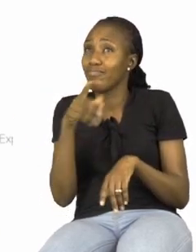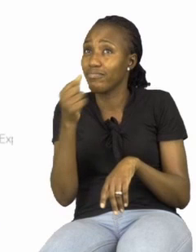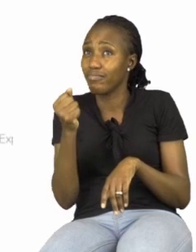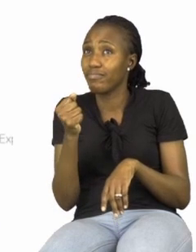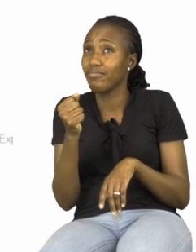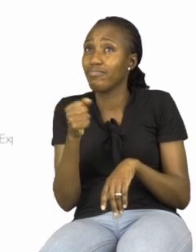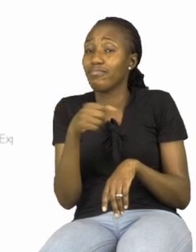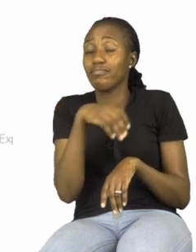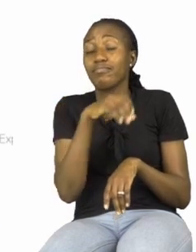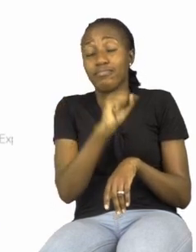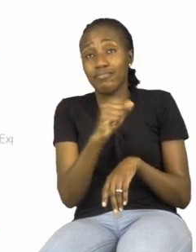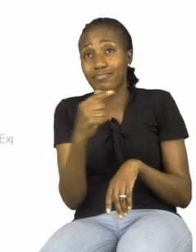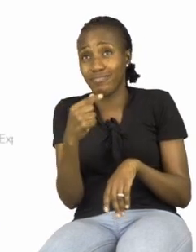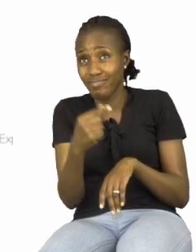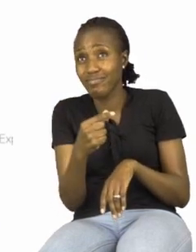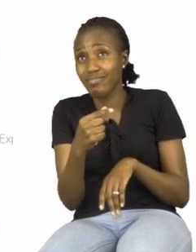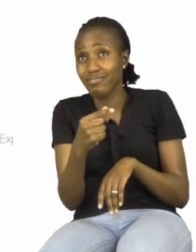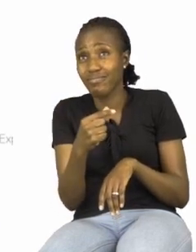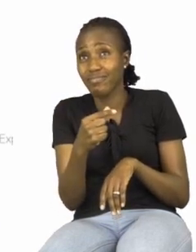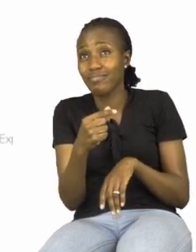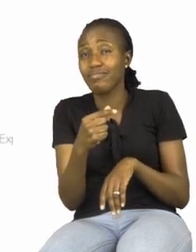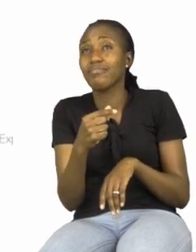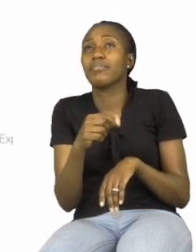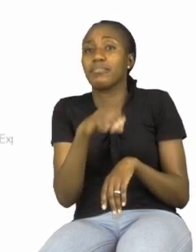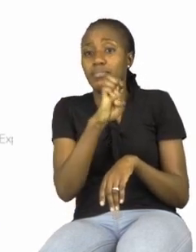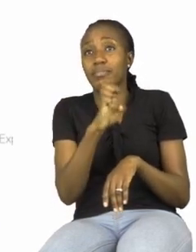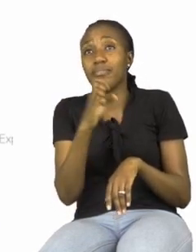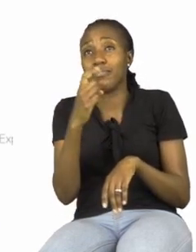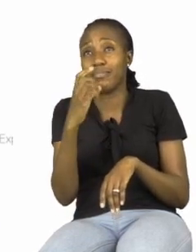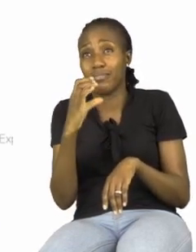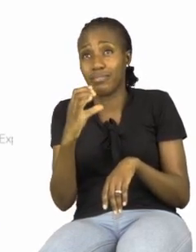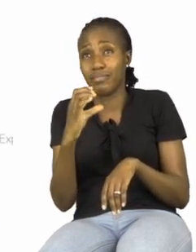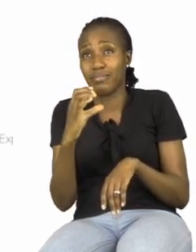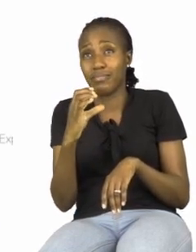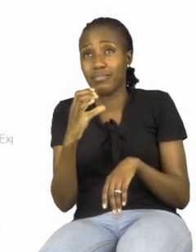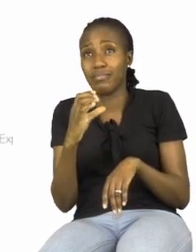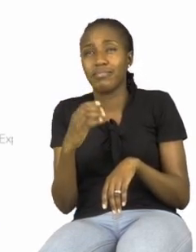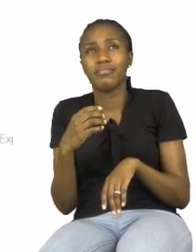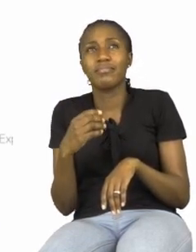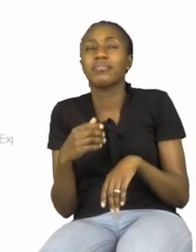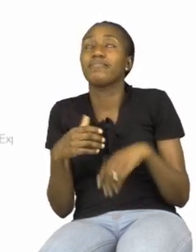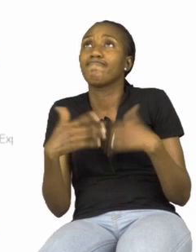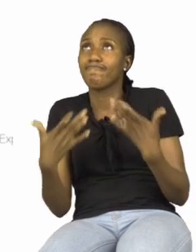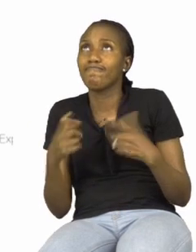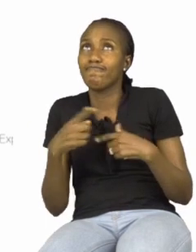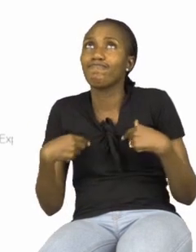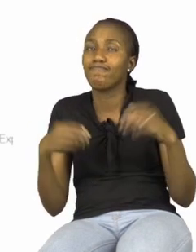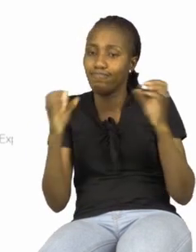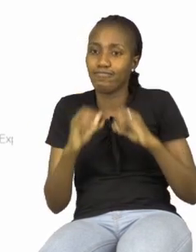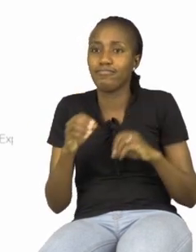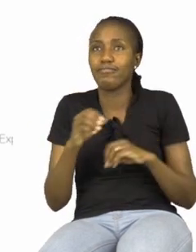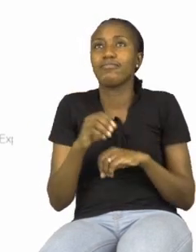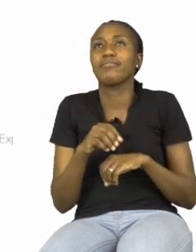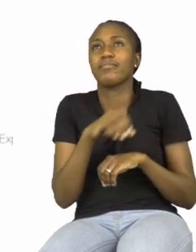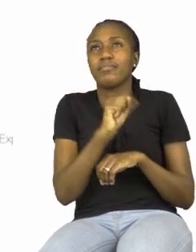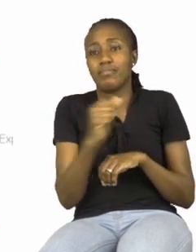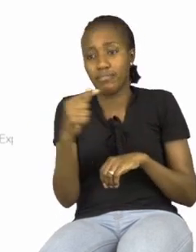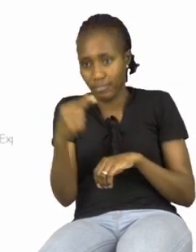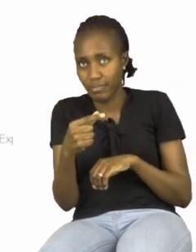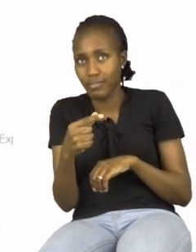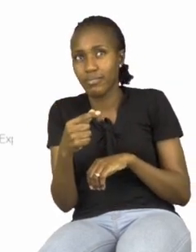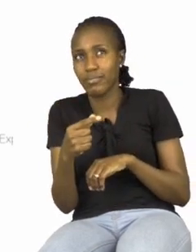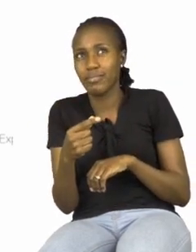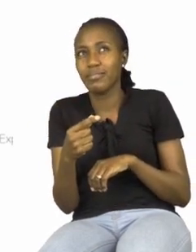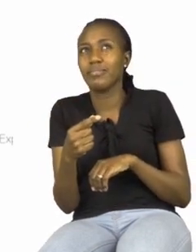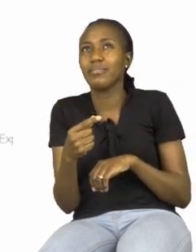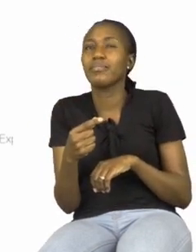well in the structures. So we don't have as such a secretary general. We've got a secretary. So it's a